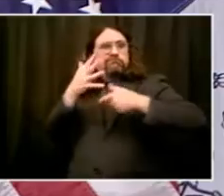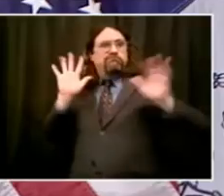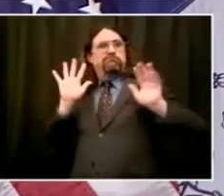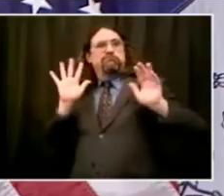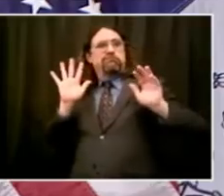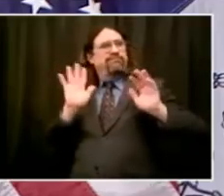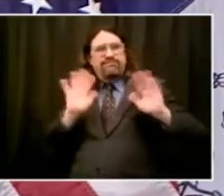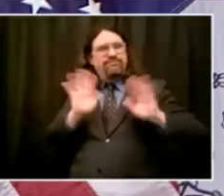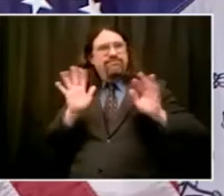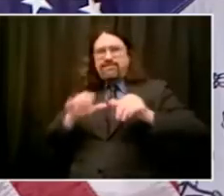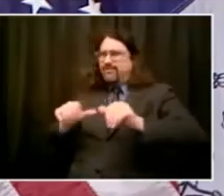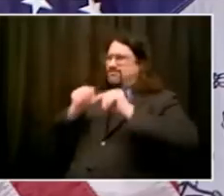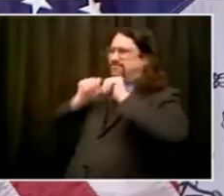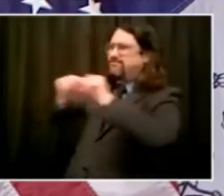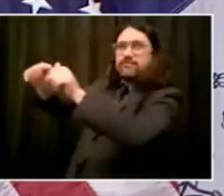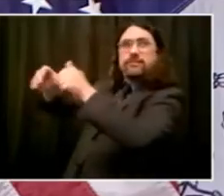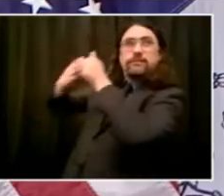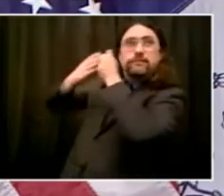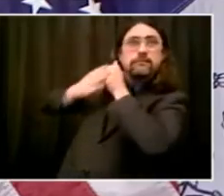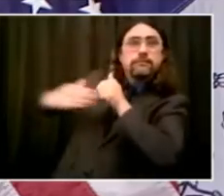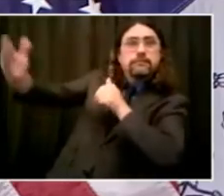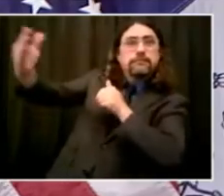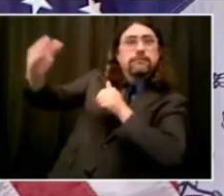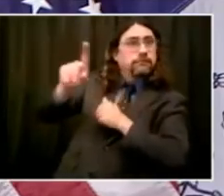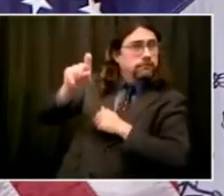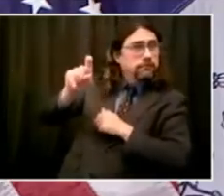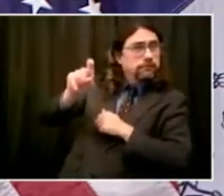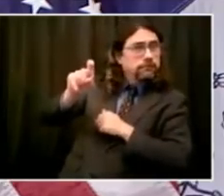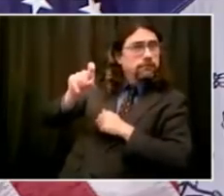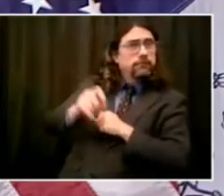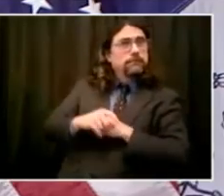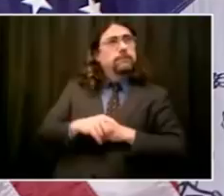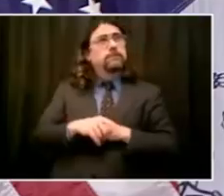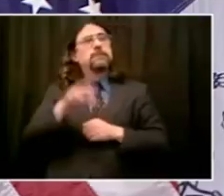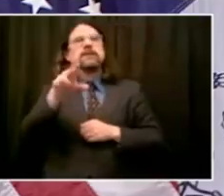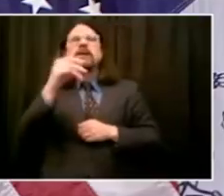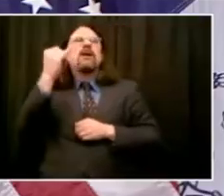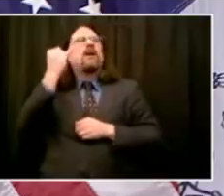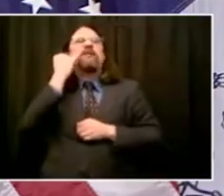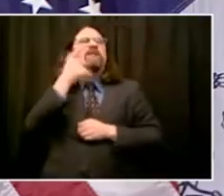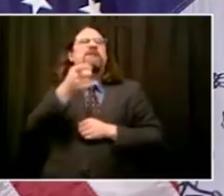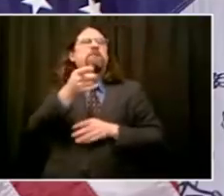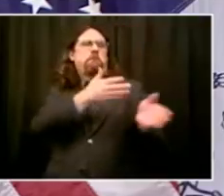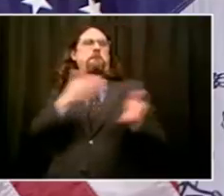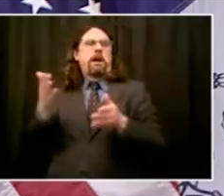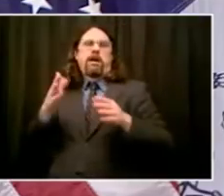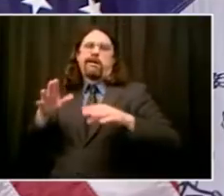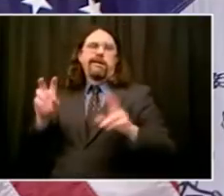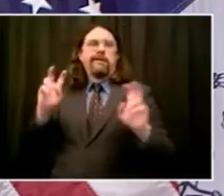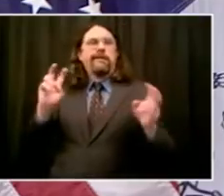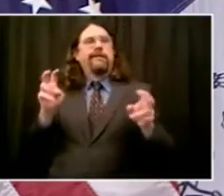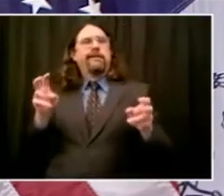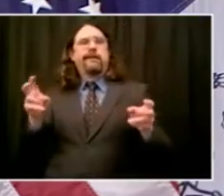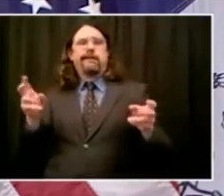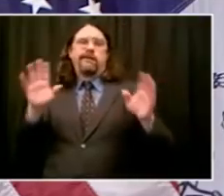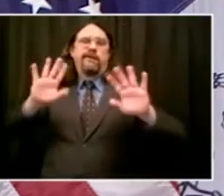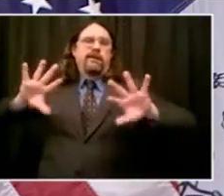of the question that we will allow ourselves to be invaded by cars because pollution and coronavirus is a dangerous